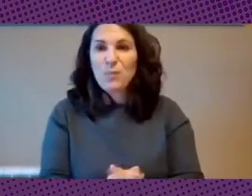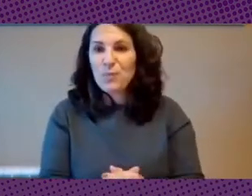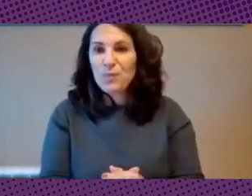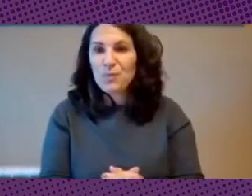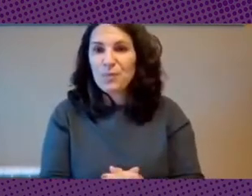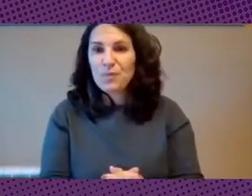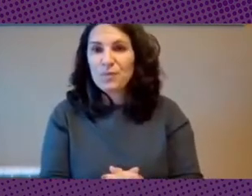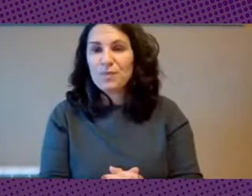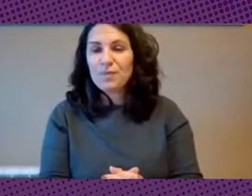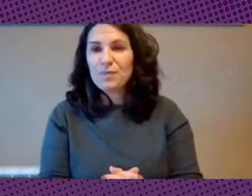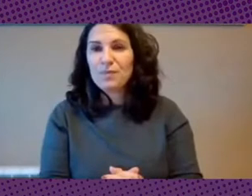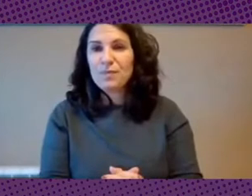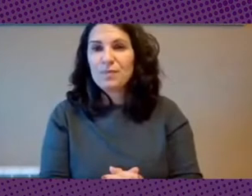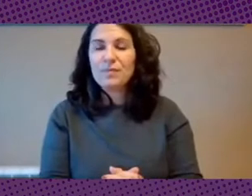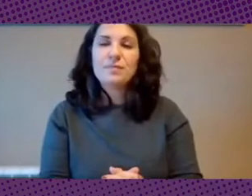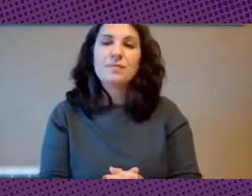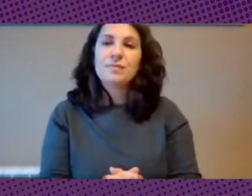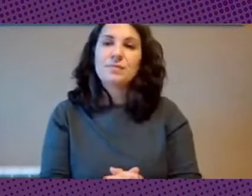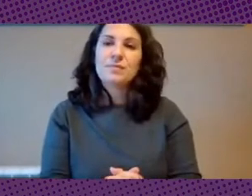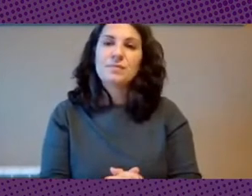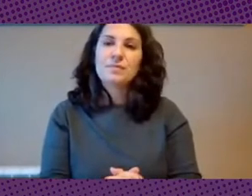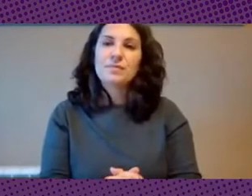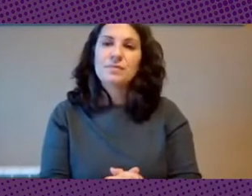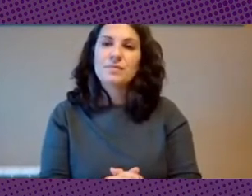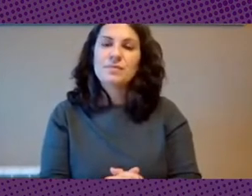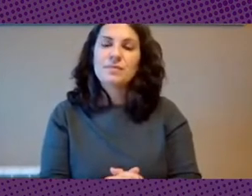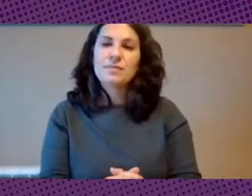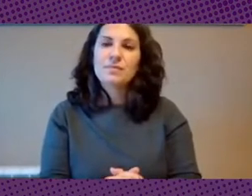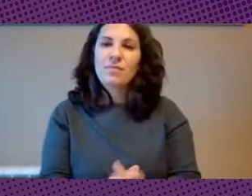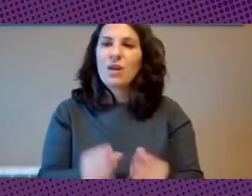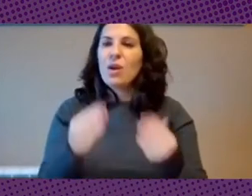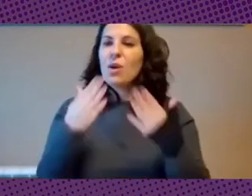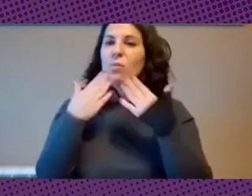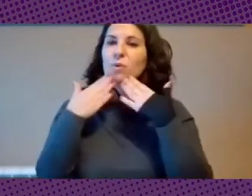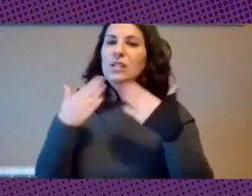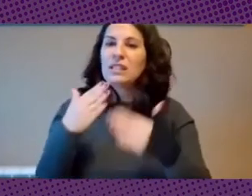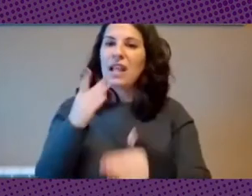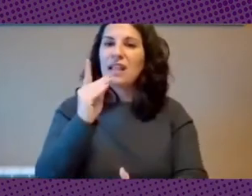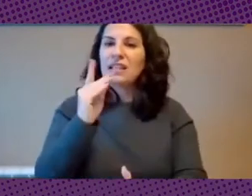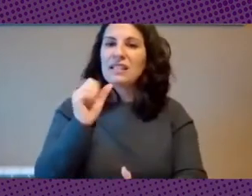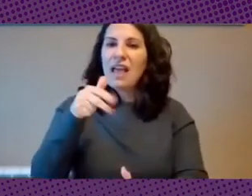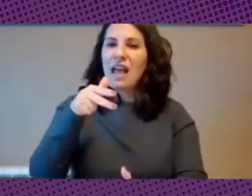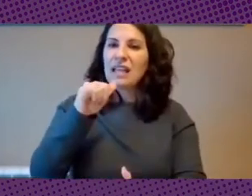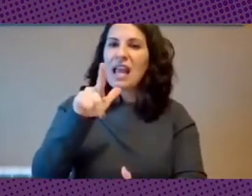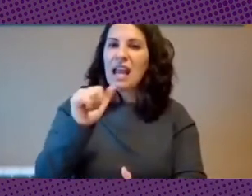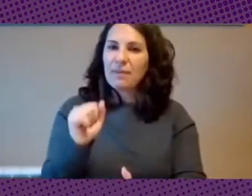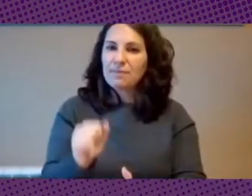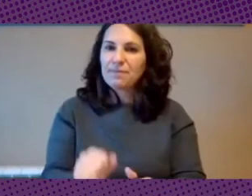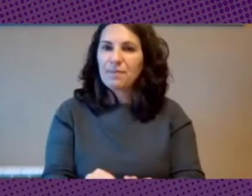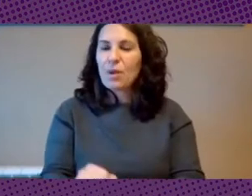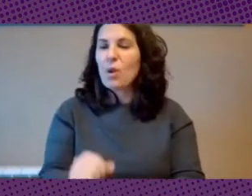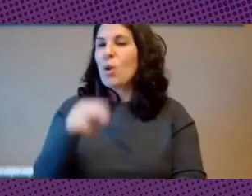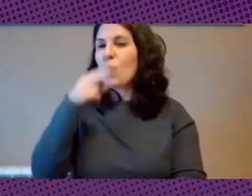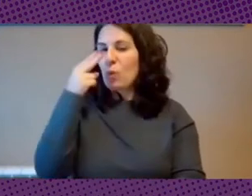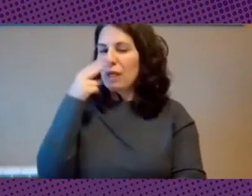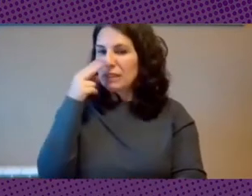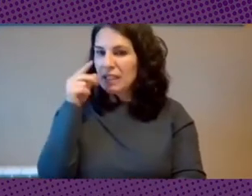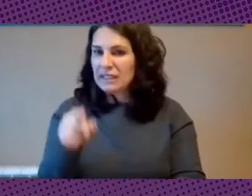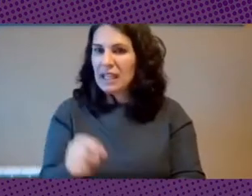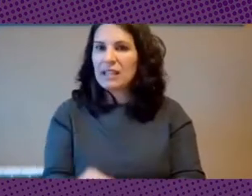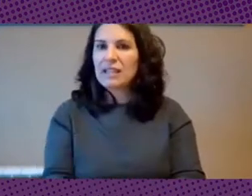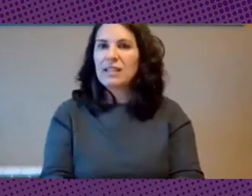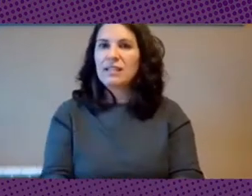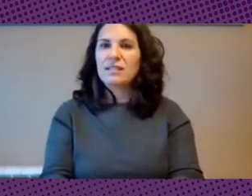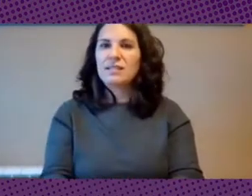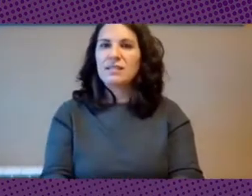Thanks, Daniela. It's quite interesting. Sometimes it's not very easy to follow for the people. So we